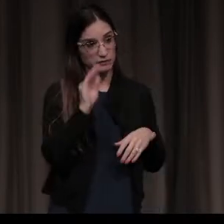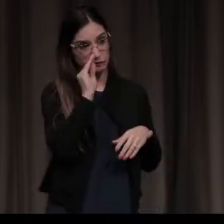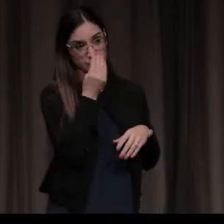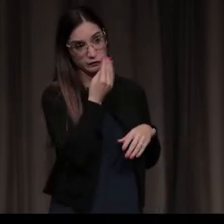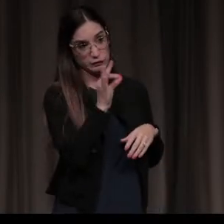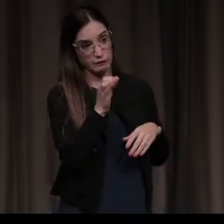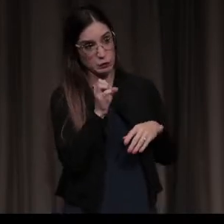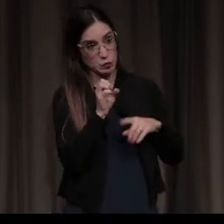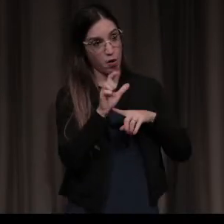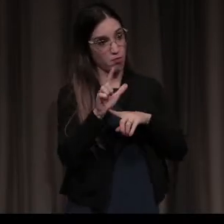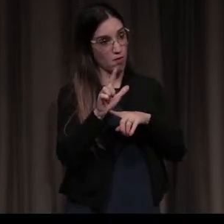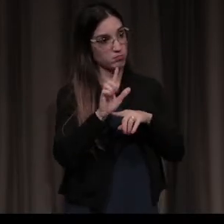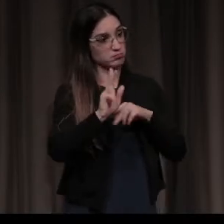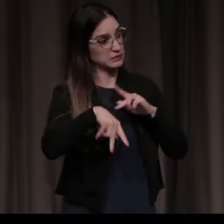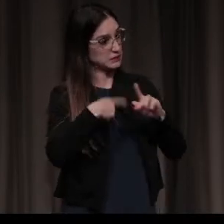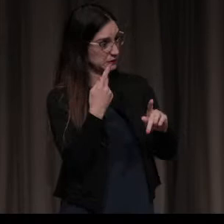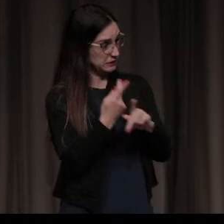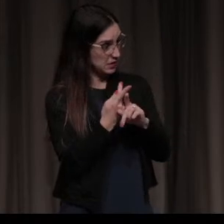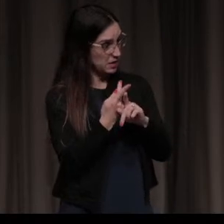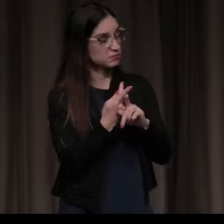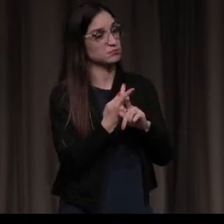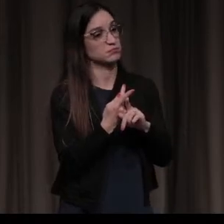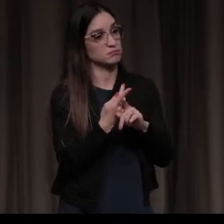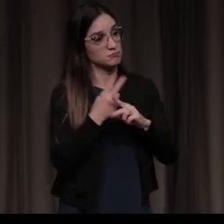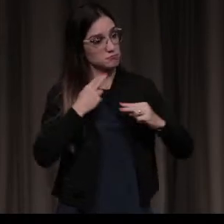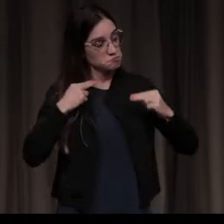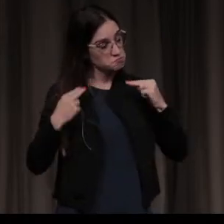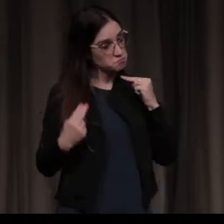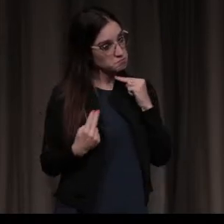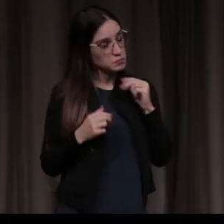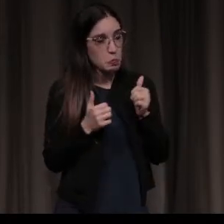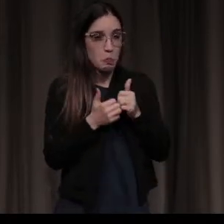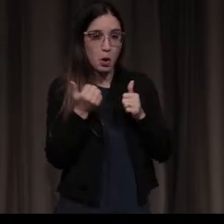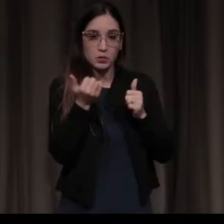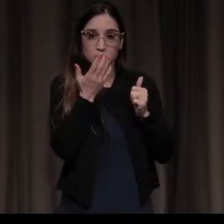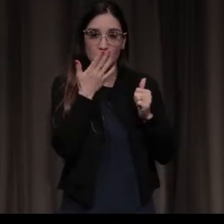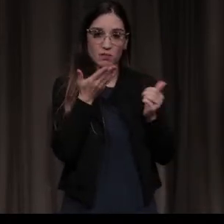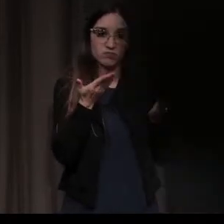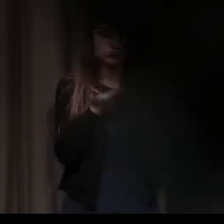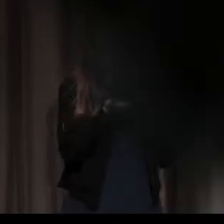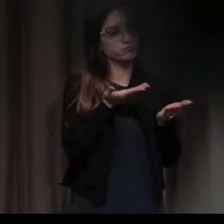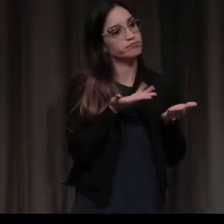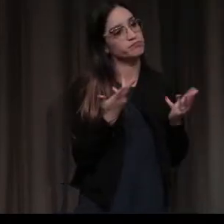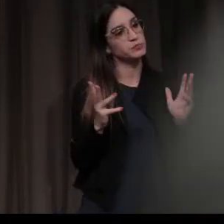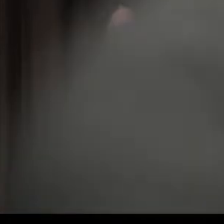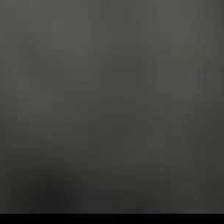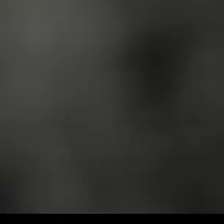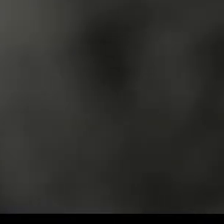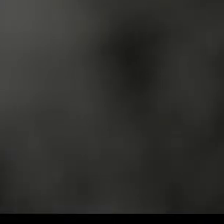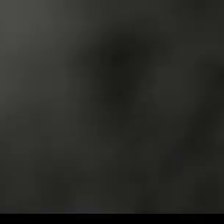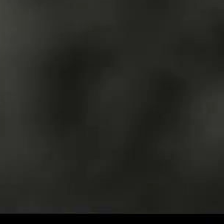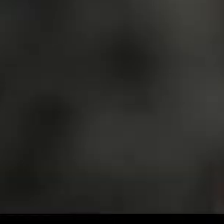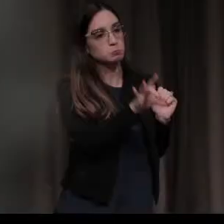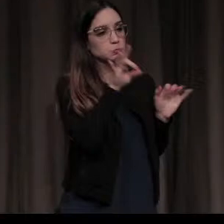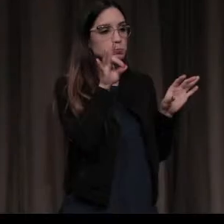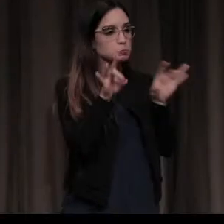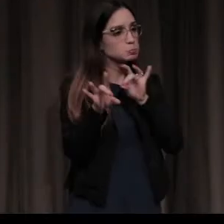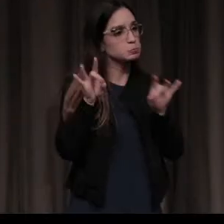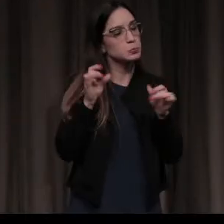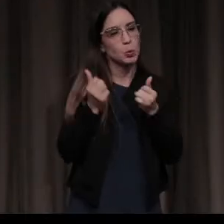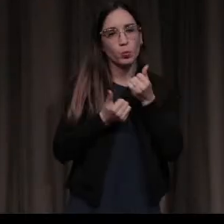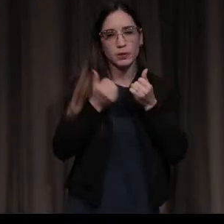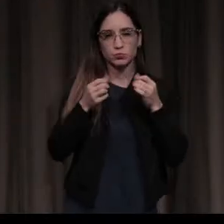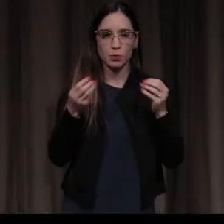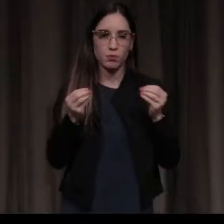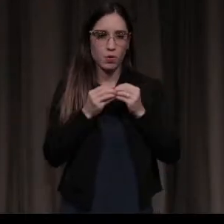fabrics. So I just look at that, and most of the colors are already there. You just got to pick which one